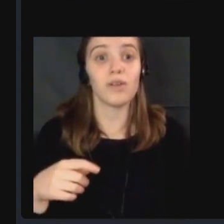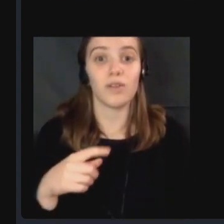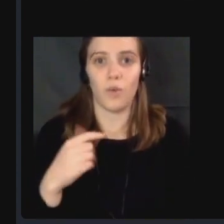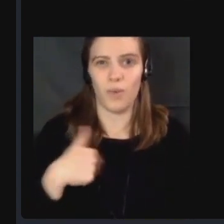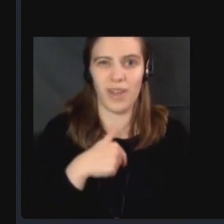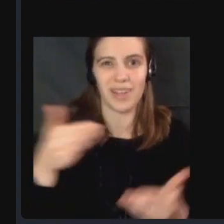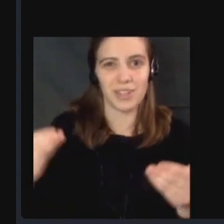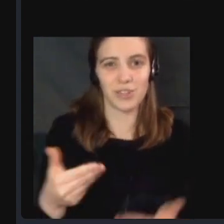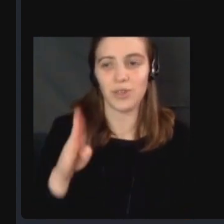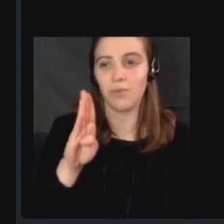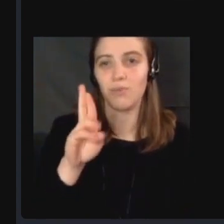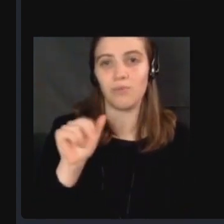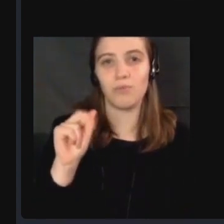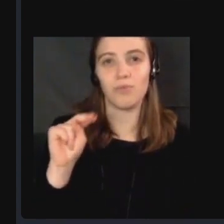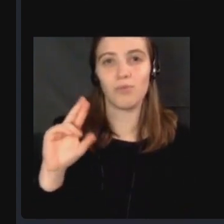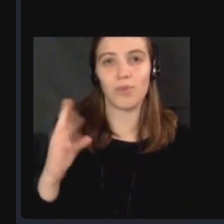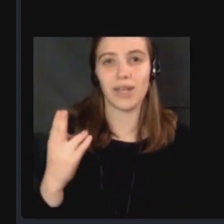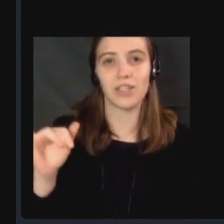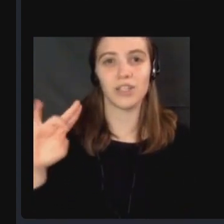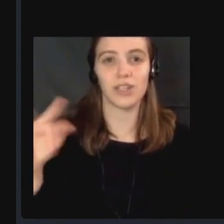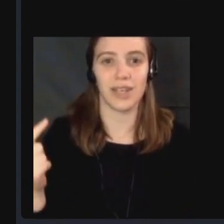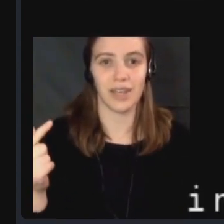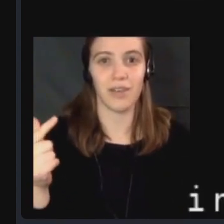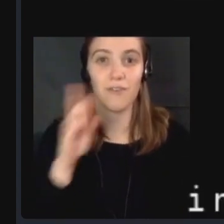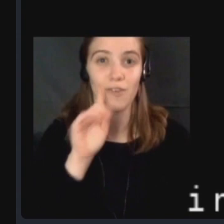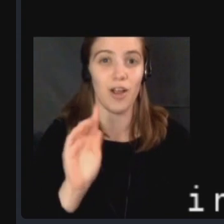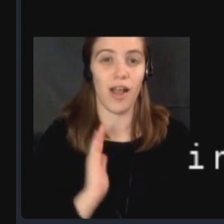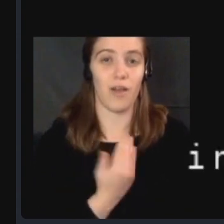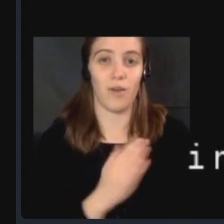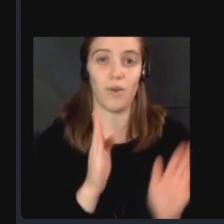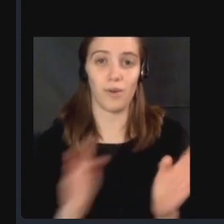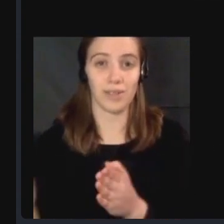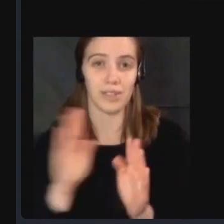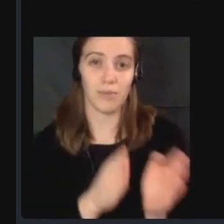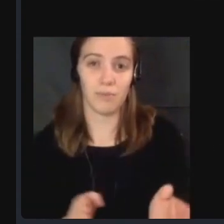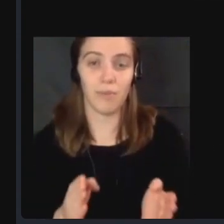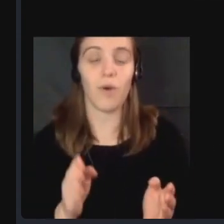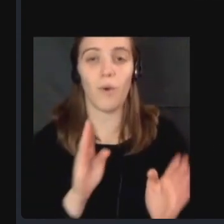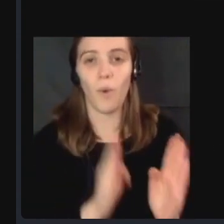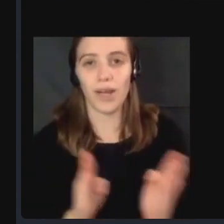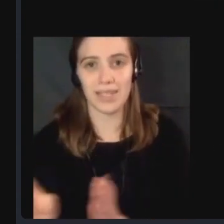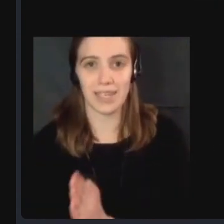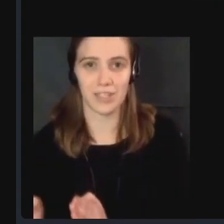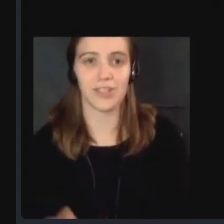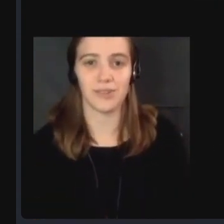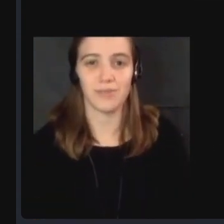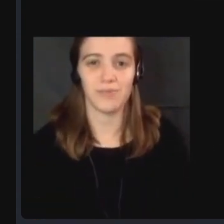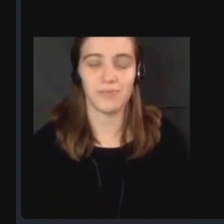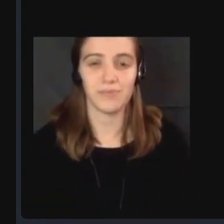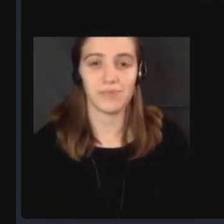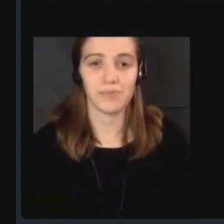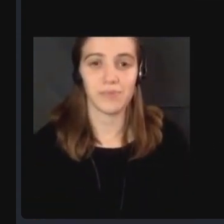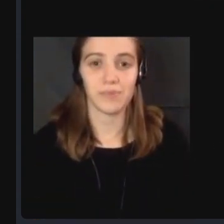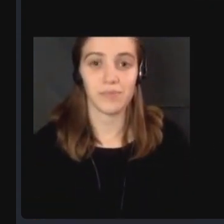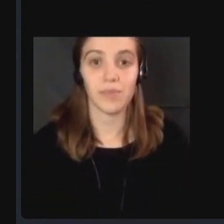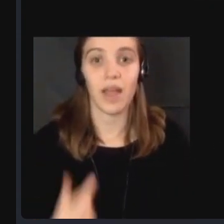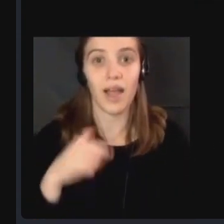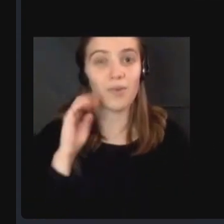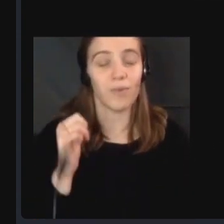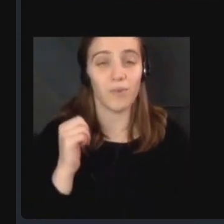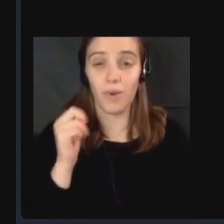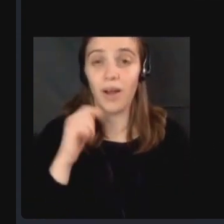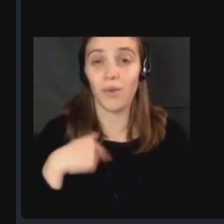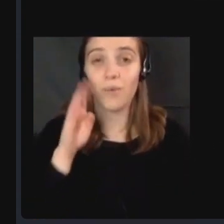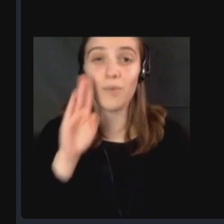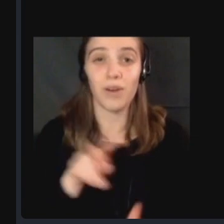our organization plan. Let's take a look. Abstract, c'est I'm terminé, going je to pense. jump into this file, which is the Hawkins